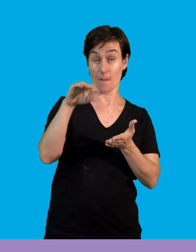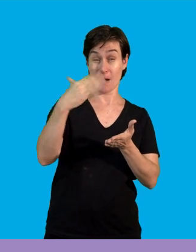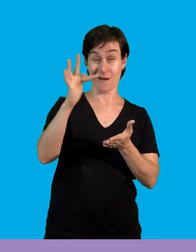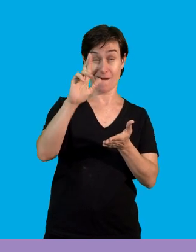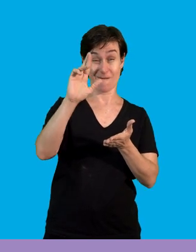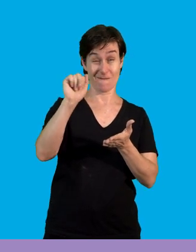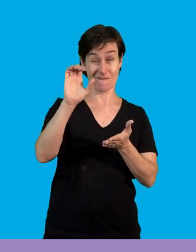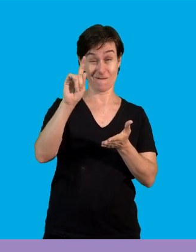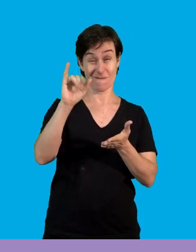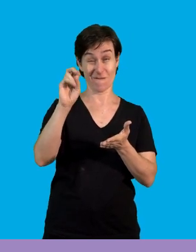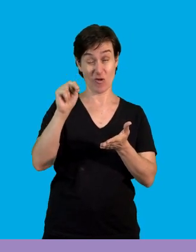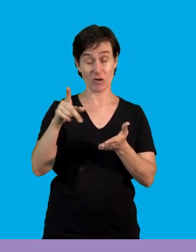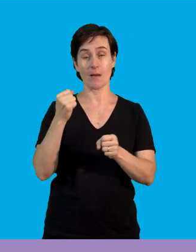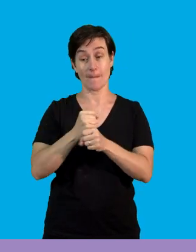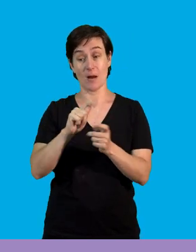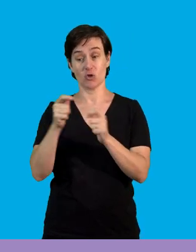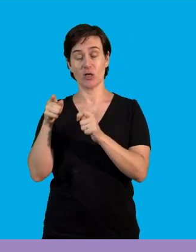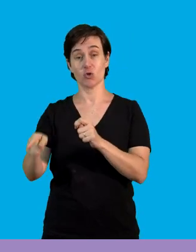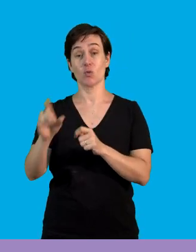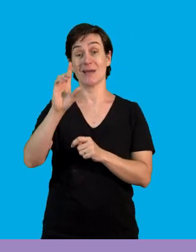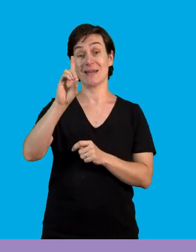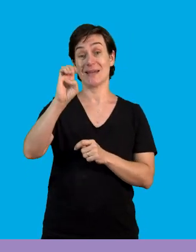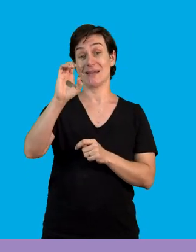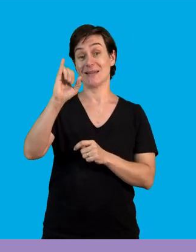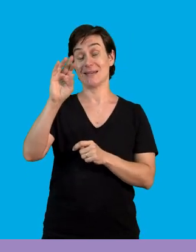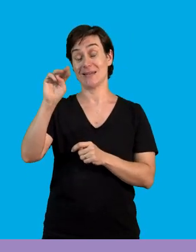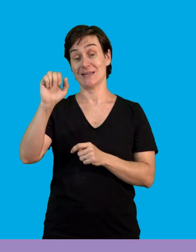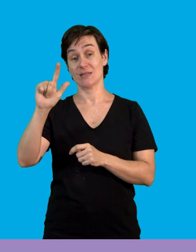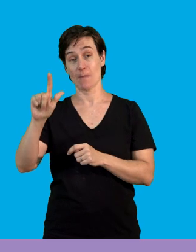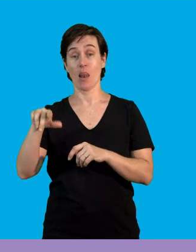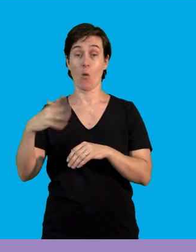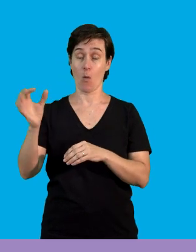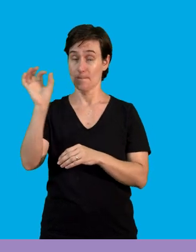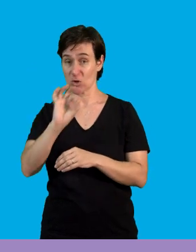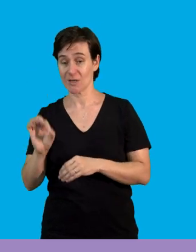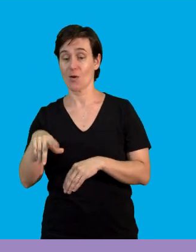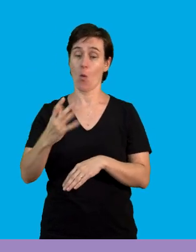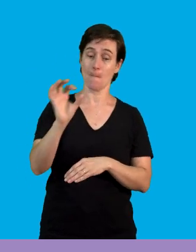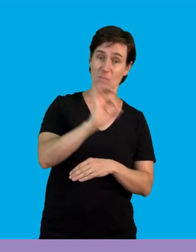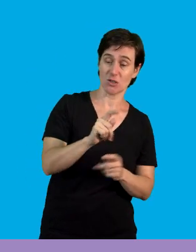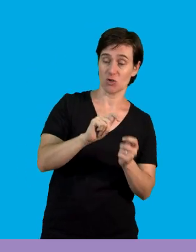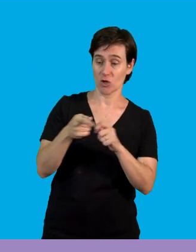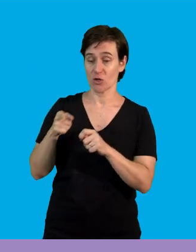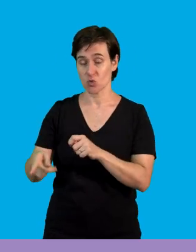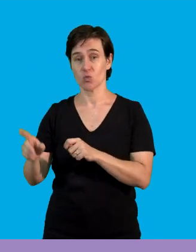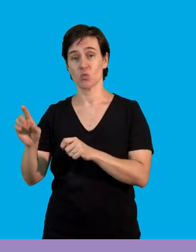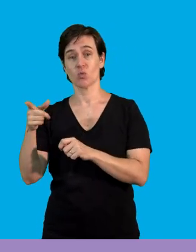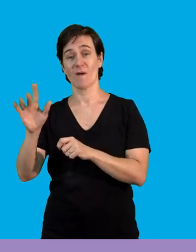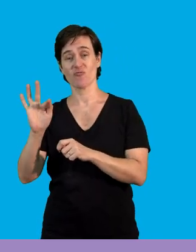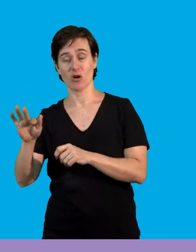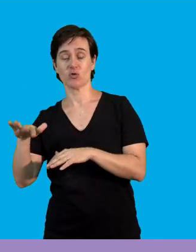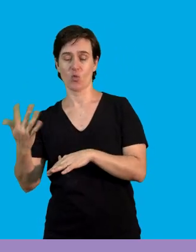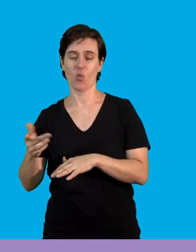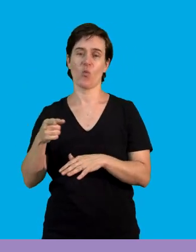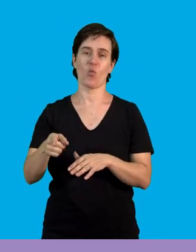fractions as decimals, as well as percentages, and from percentages to decimals, and decimals to